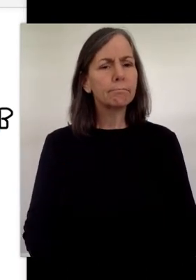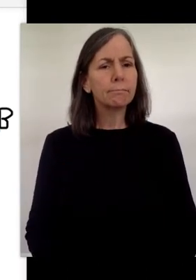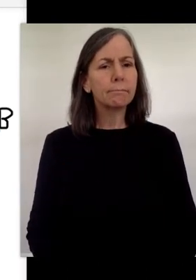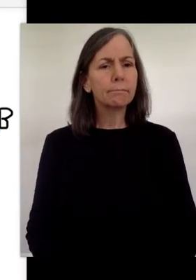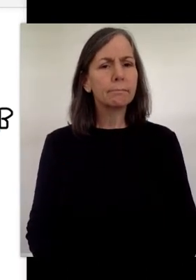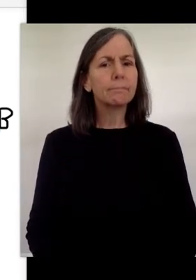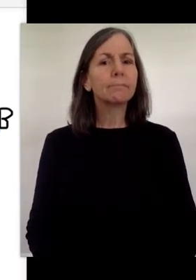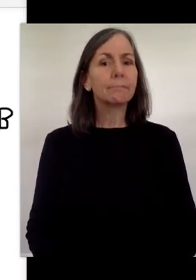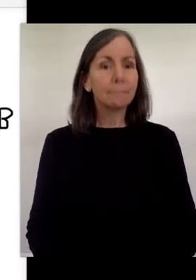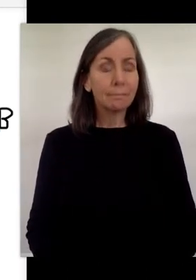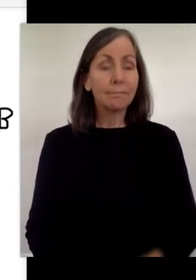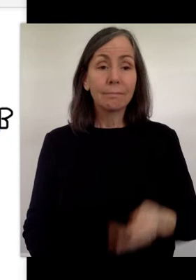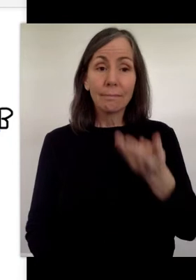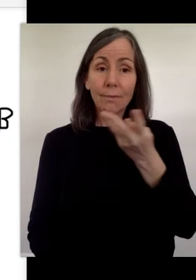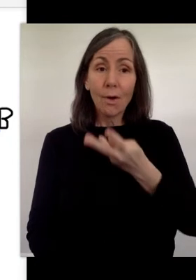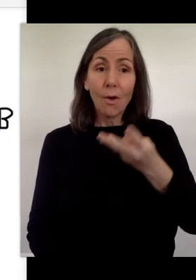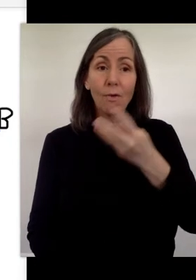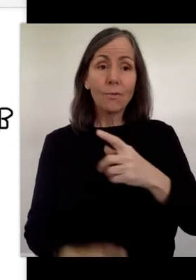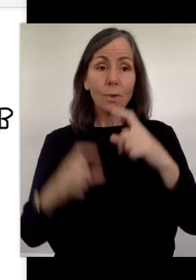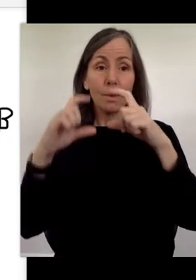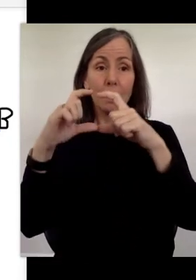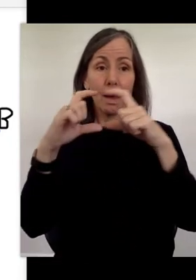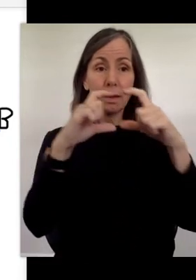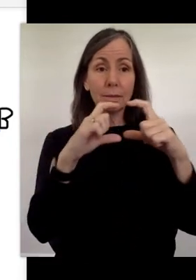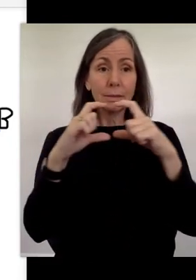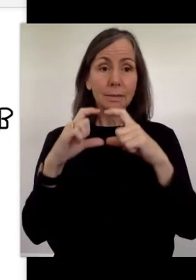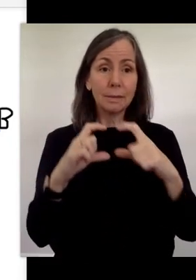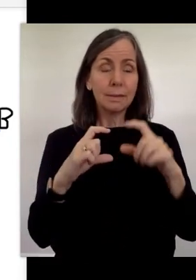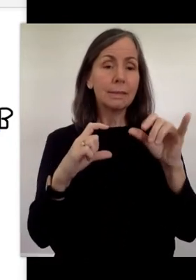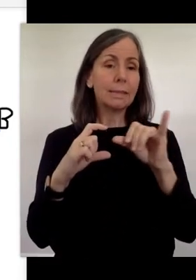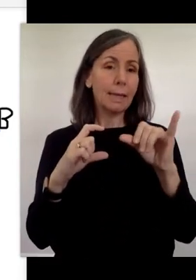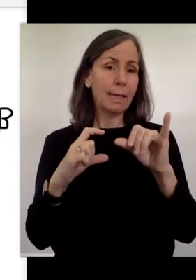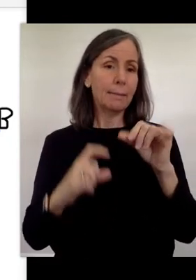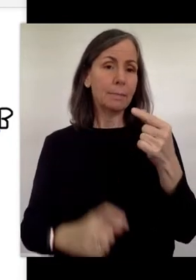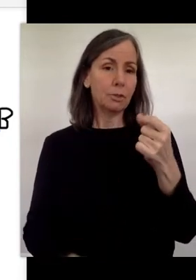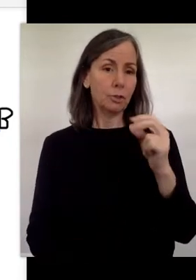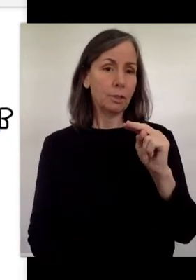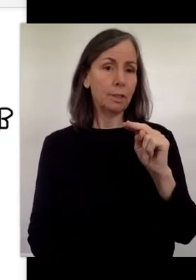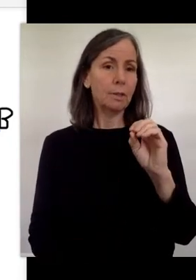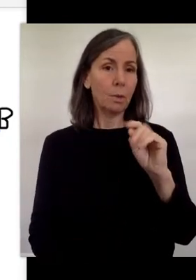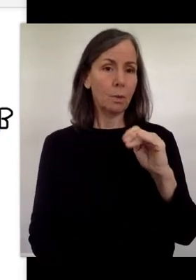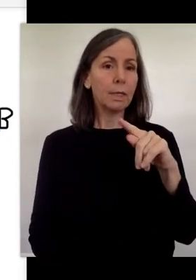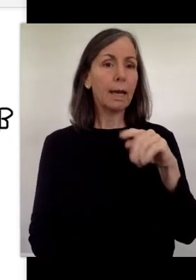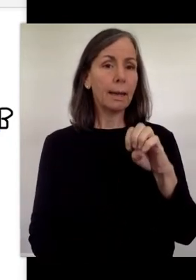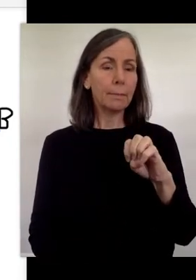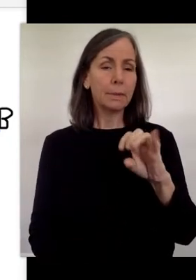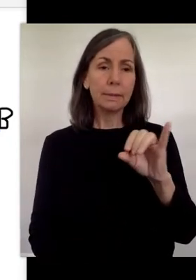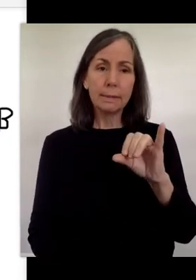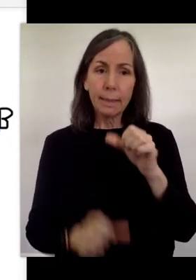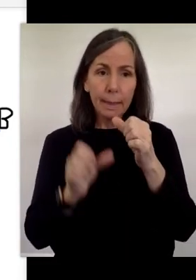All 4 boxes are the same genotype, the same letters. So our